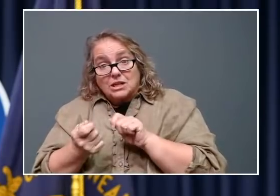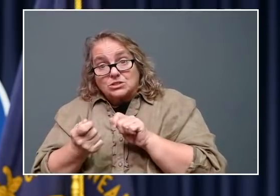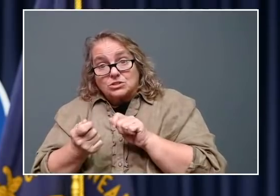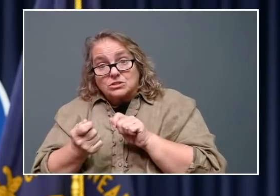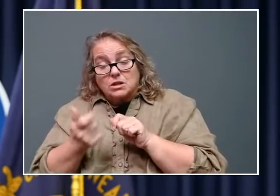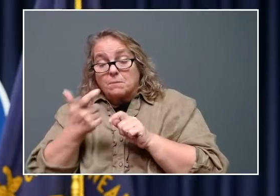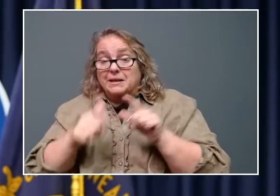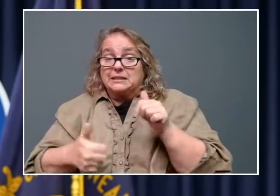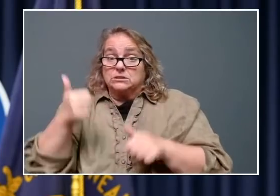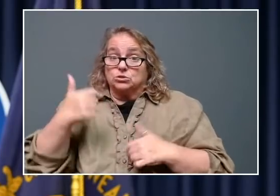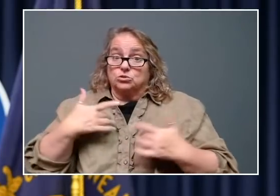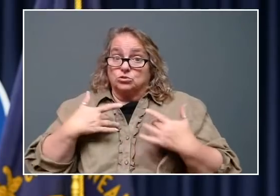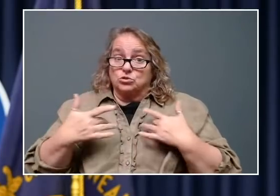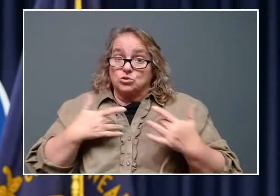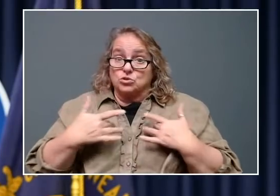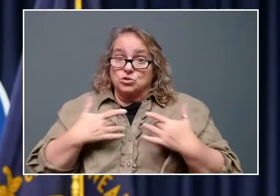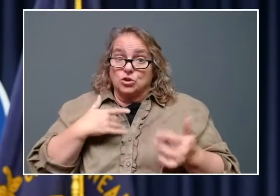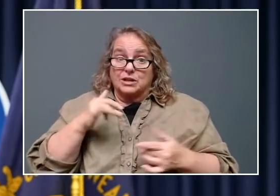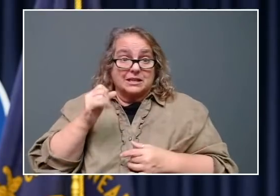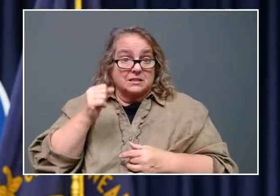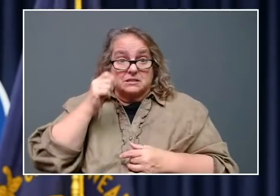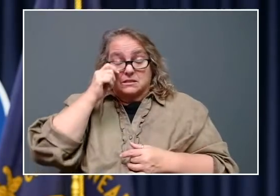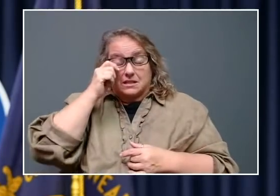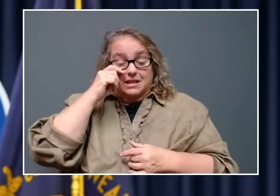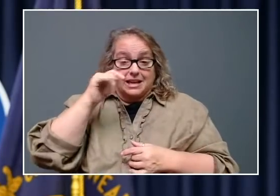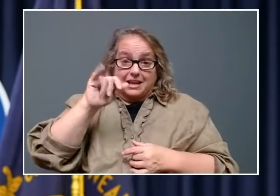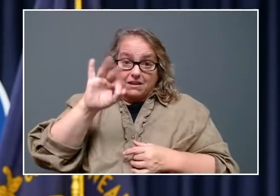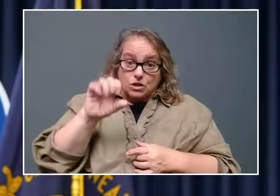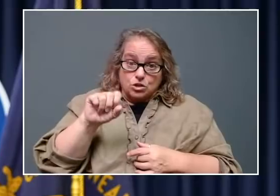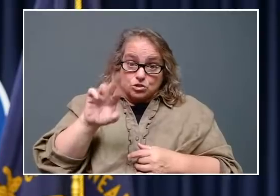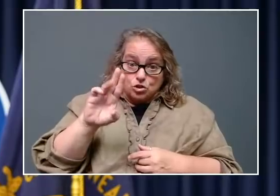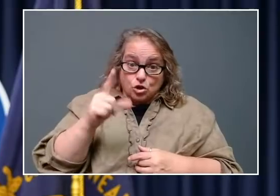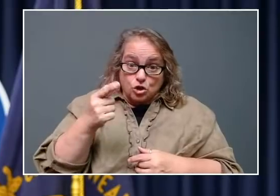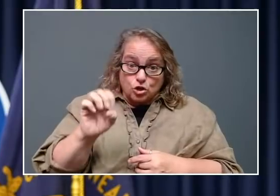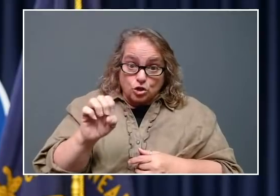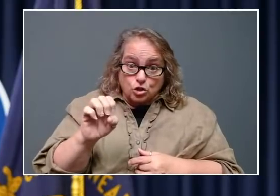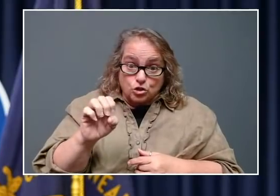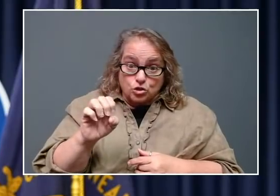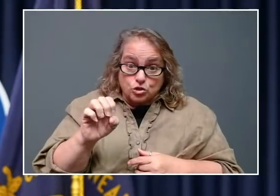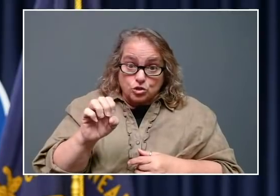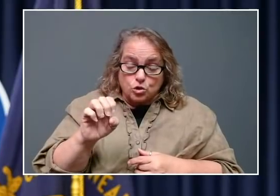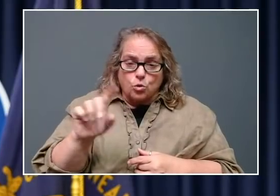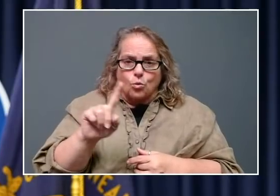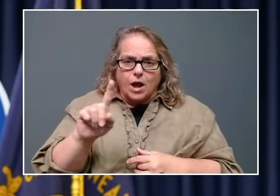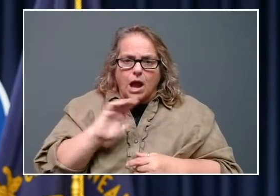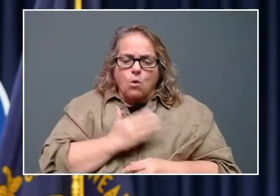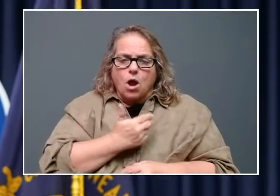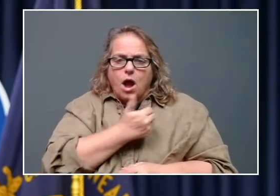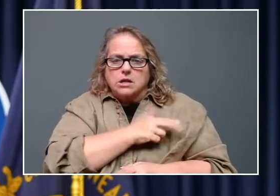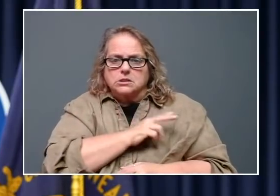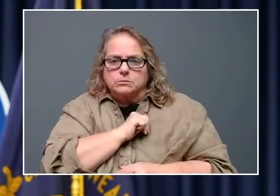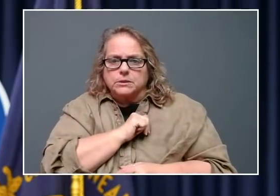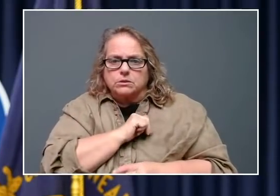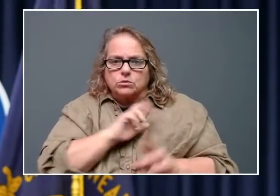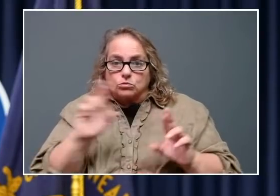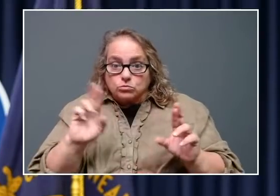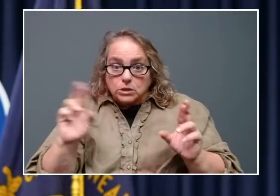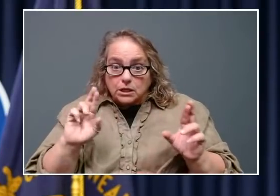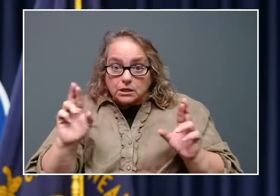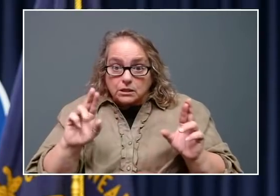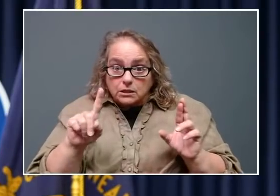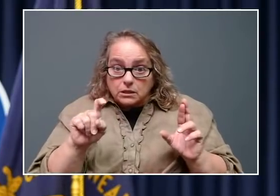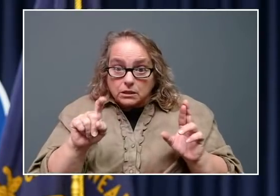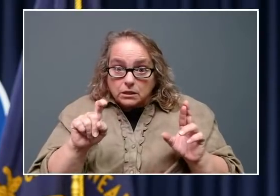concern is if there is a surge, where's our hospital capacity going to be, and are we going to have enough